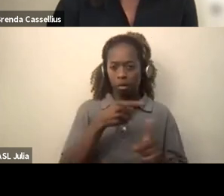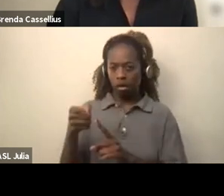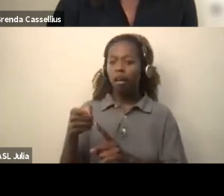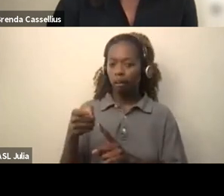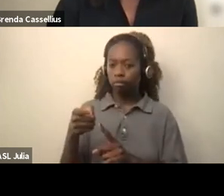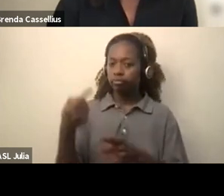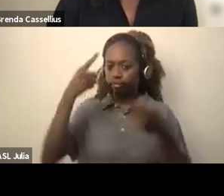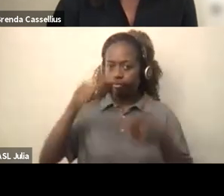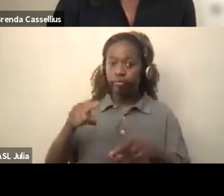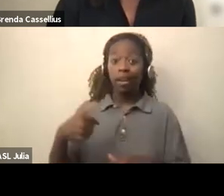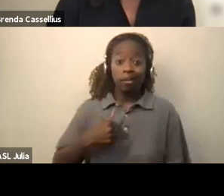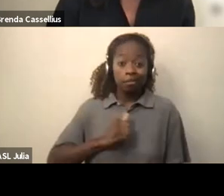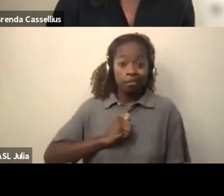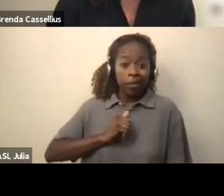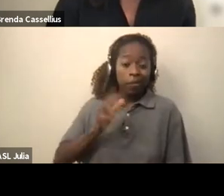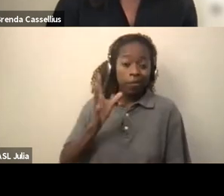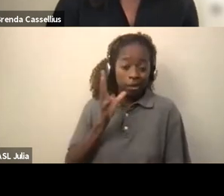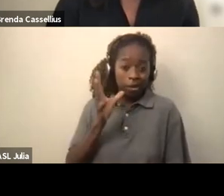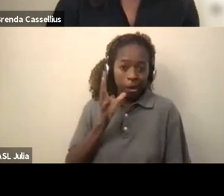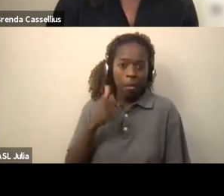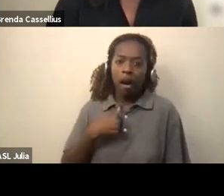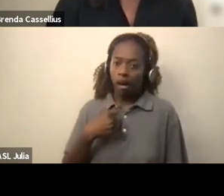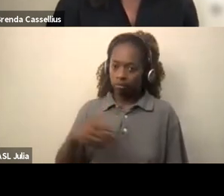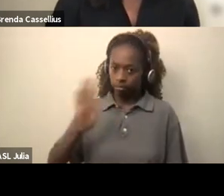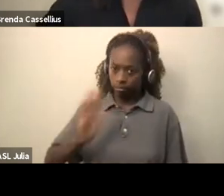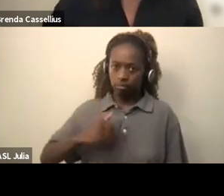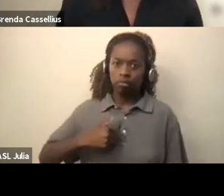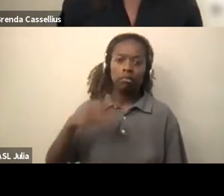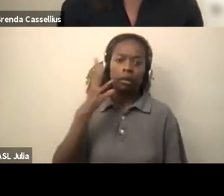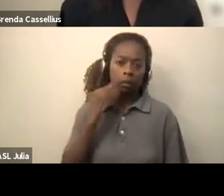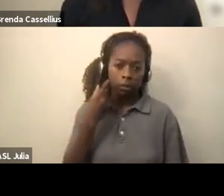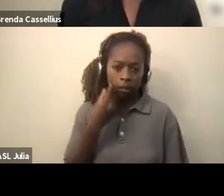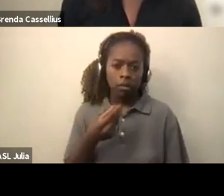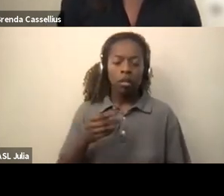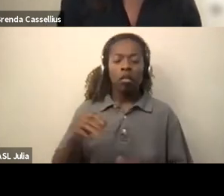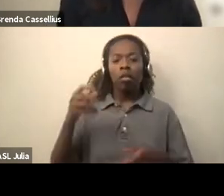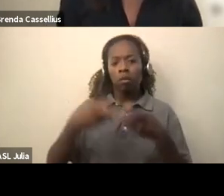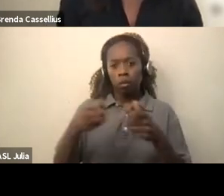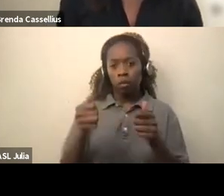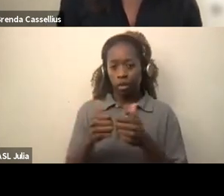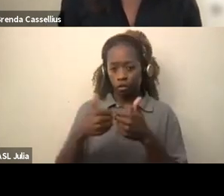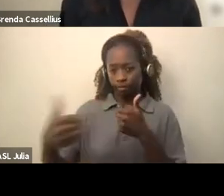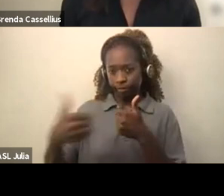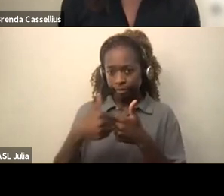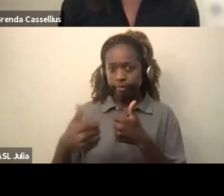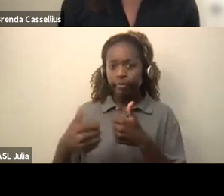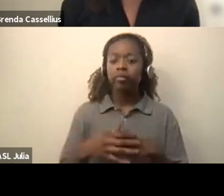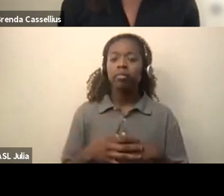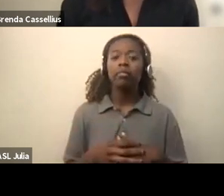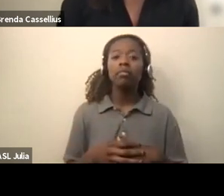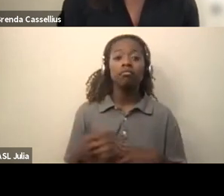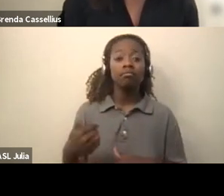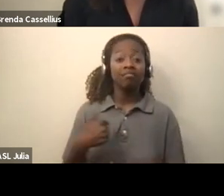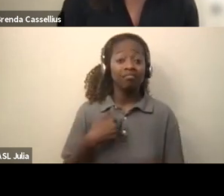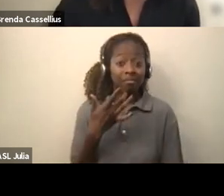know i have experienced personally in previous years the challenges around transportation and i am